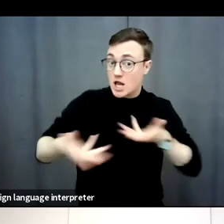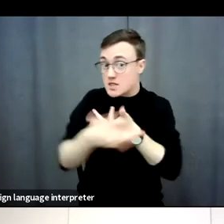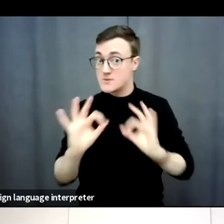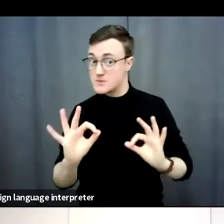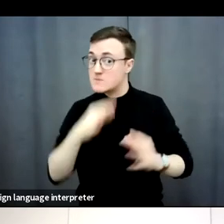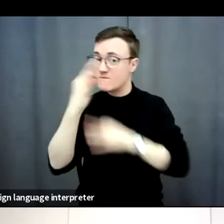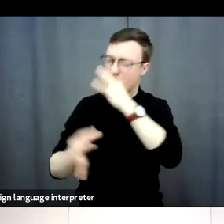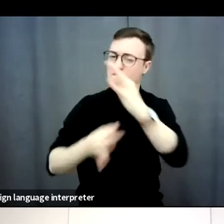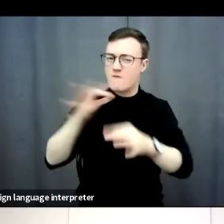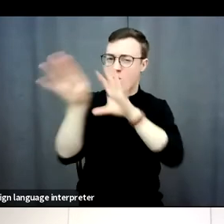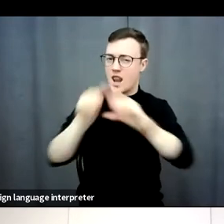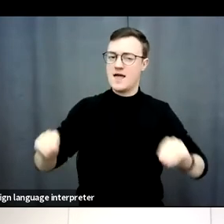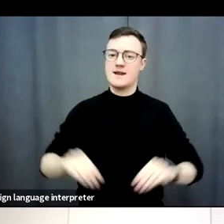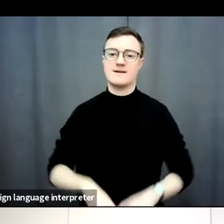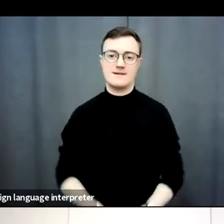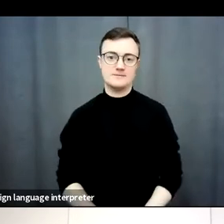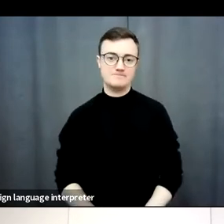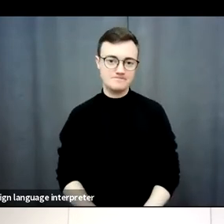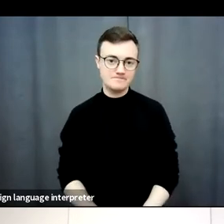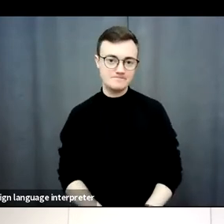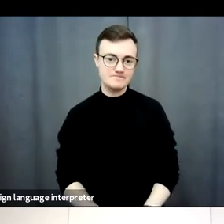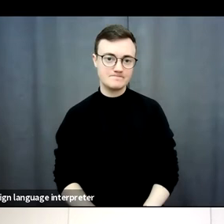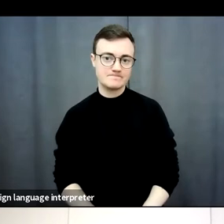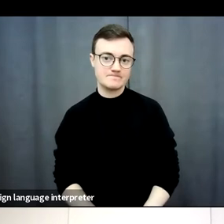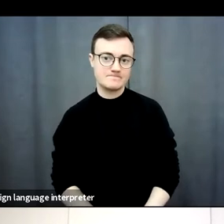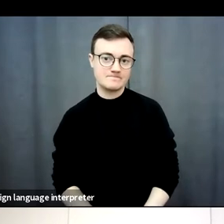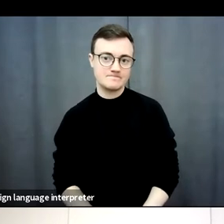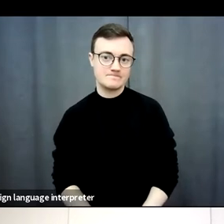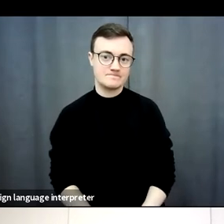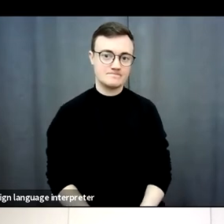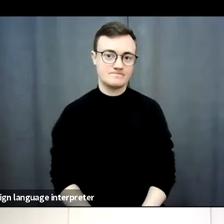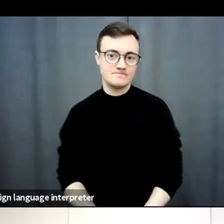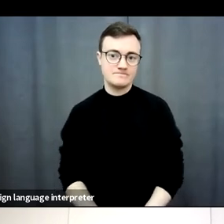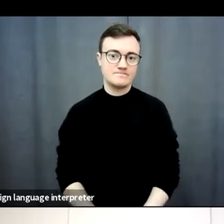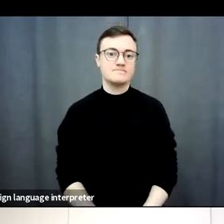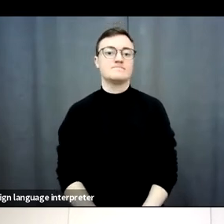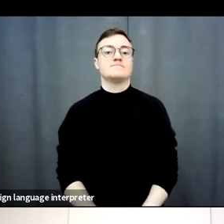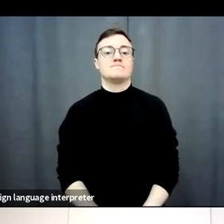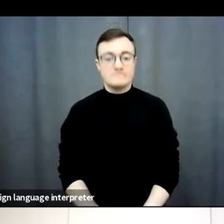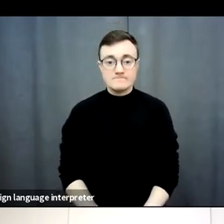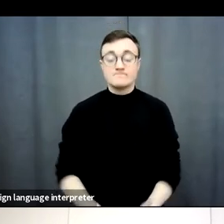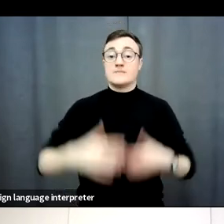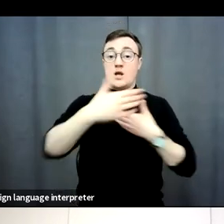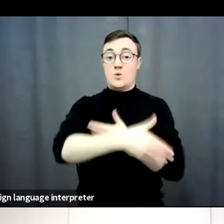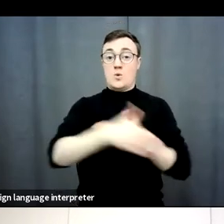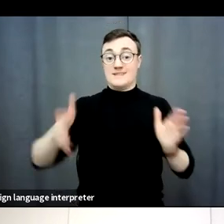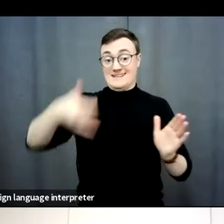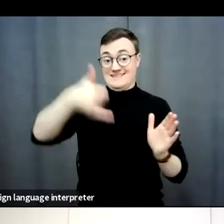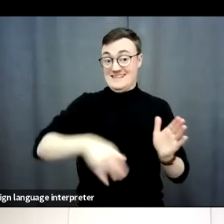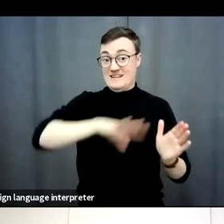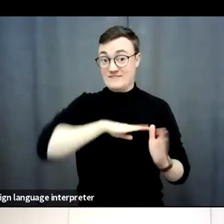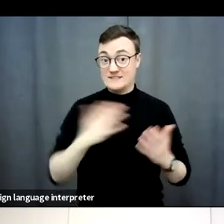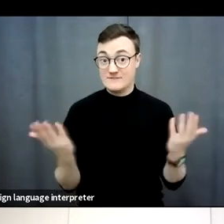Now there's a slide about the content, the box, and some of the contents. The boxes contain